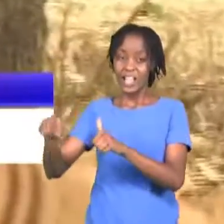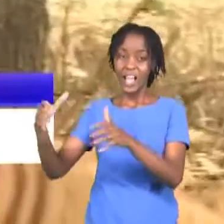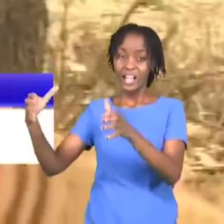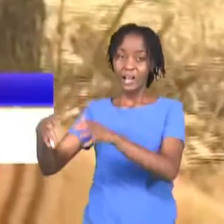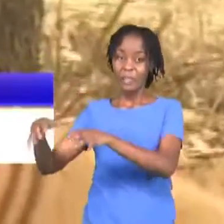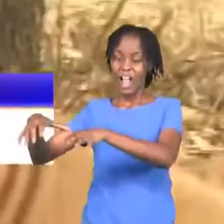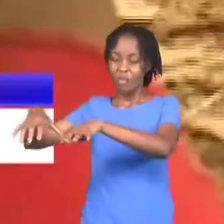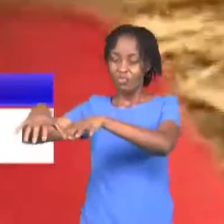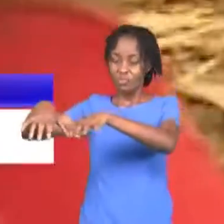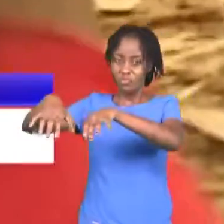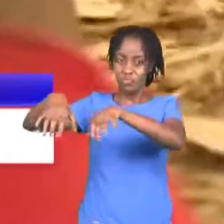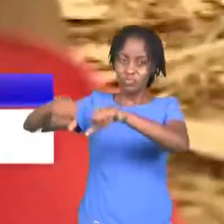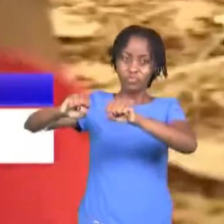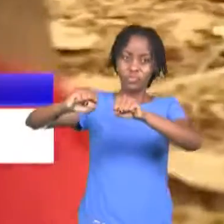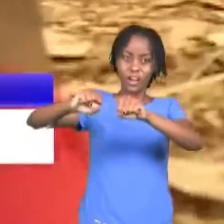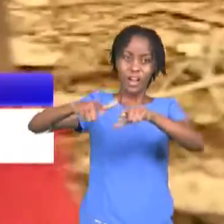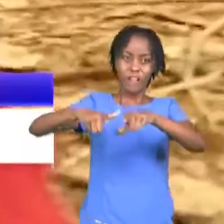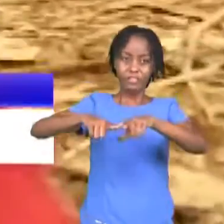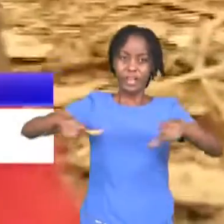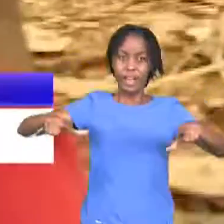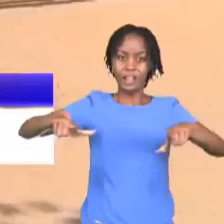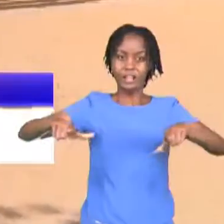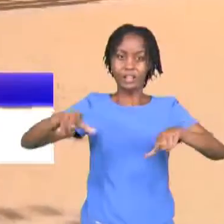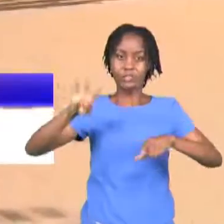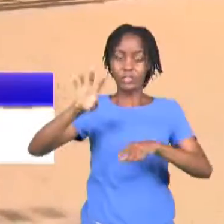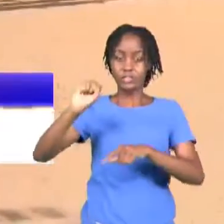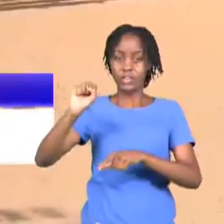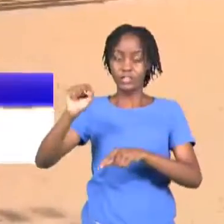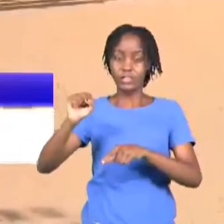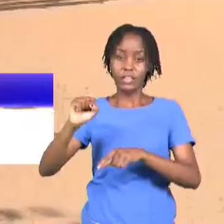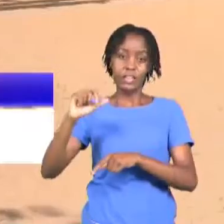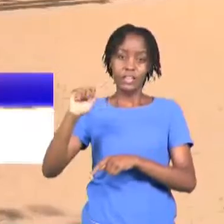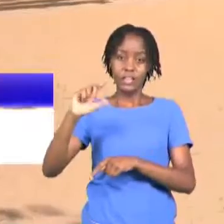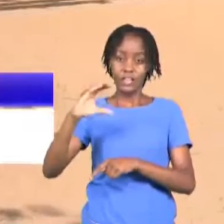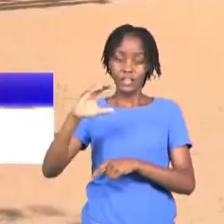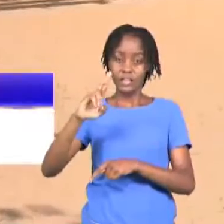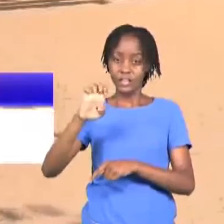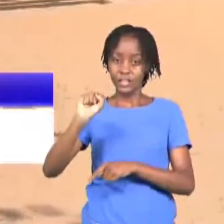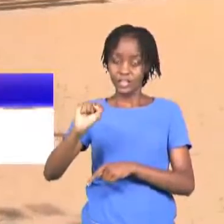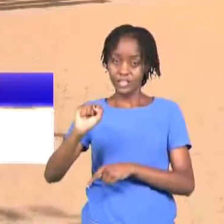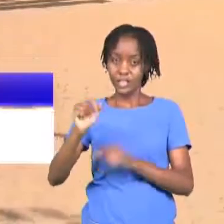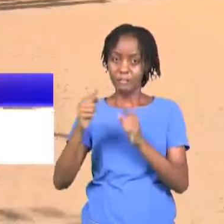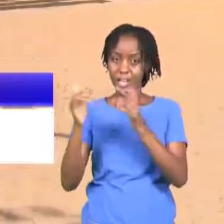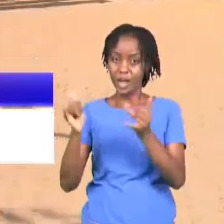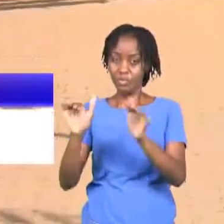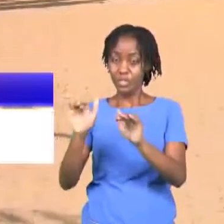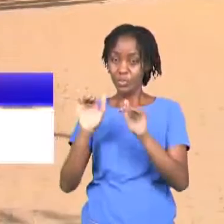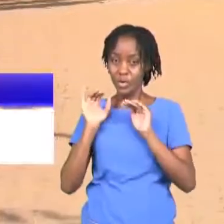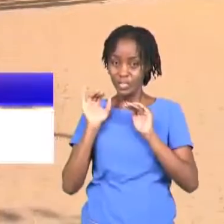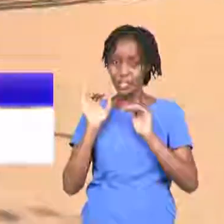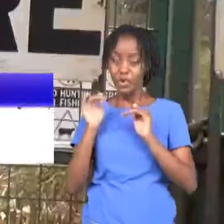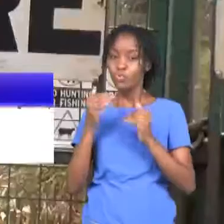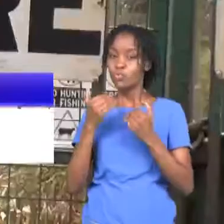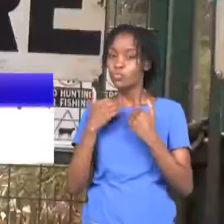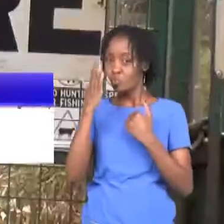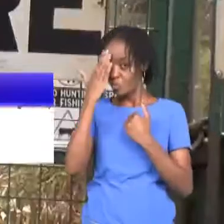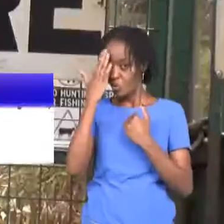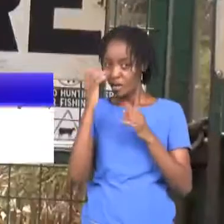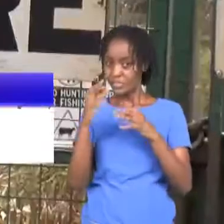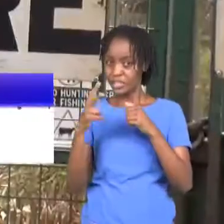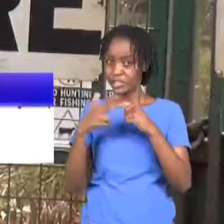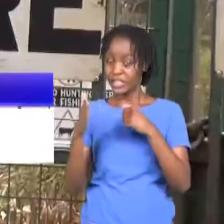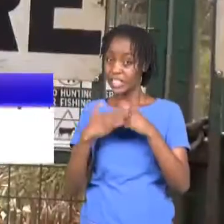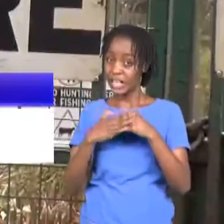to the institution a decade ago. It is now a wait-and-see situation for the 79 Kenyans who are